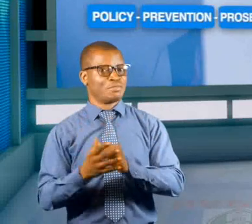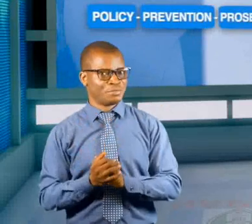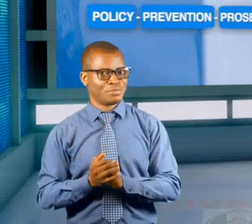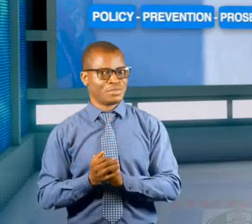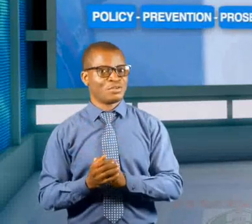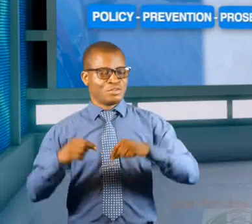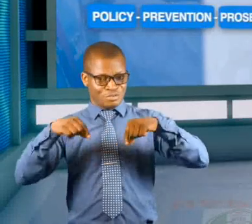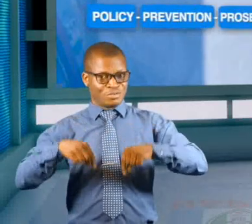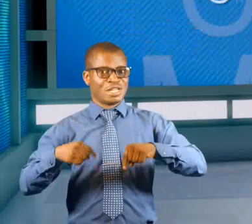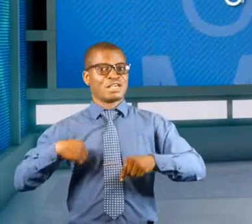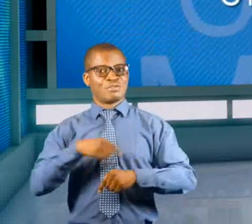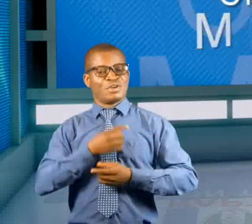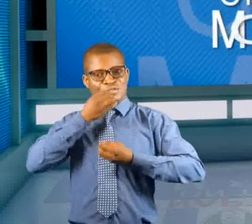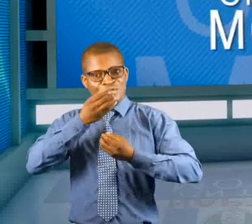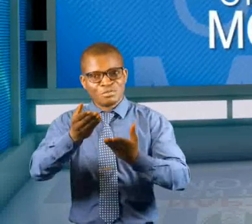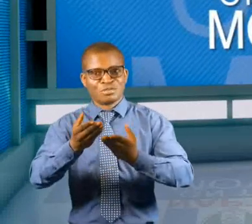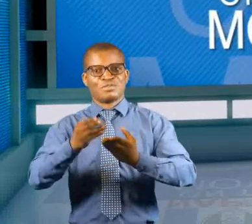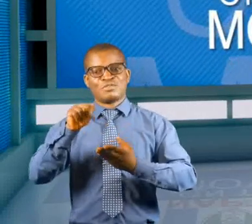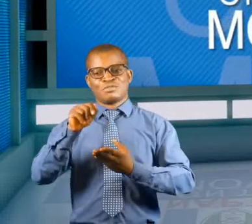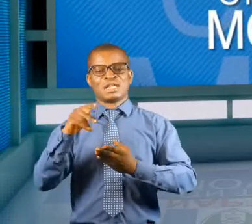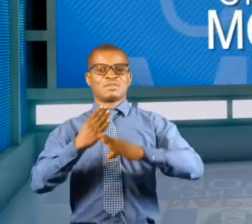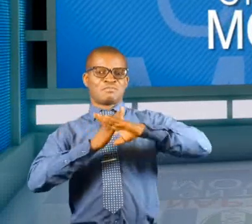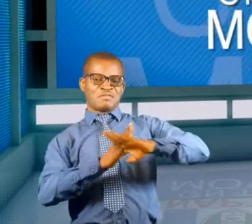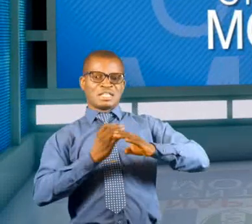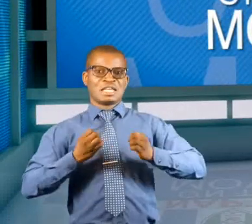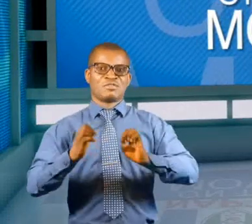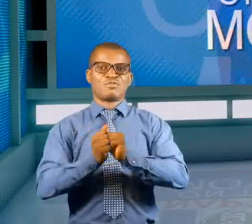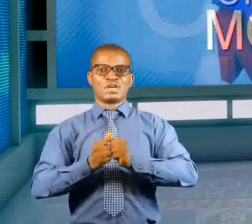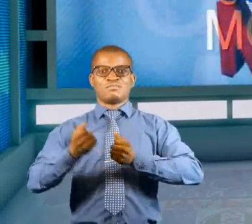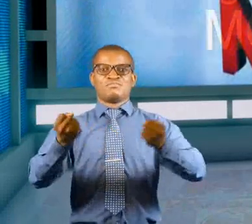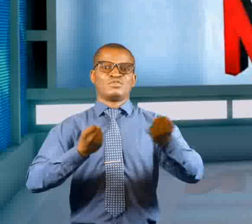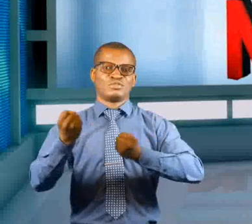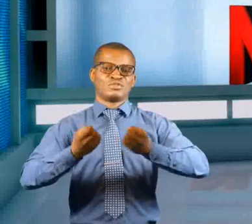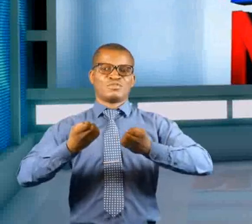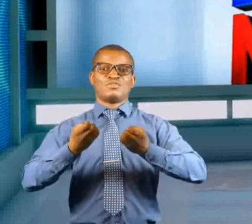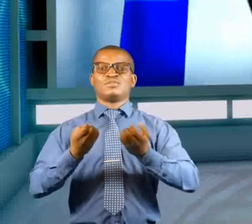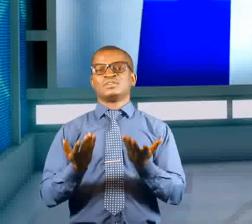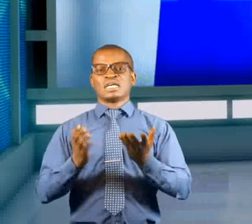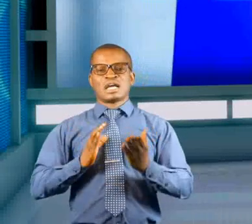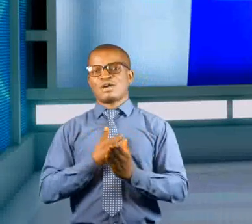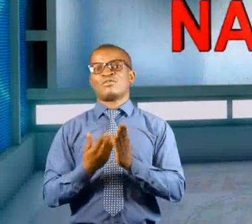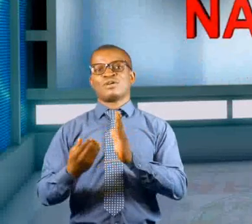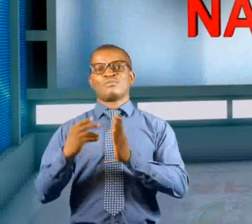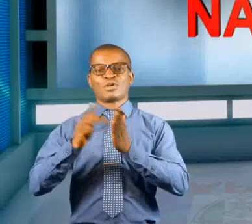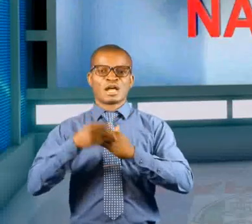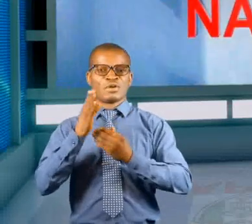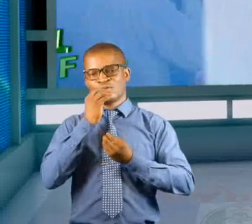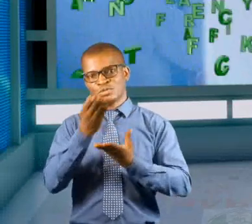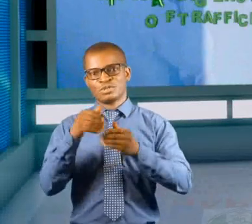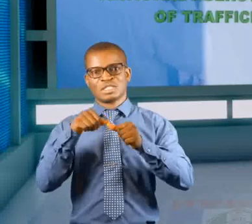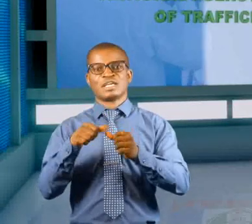public. On this episode, we'll bring you Naptip's preventive efforts with the road transport sector. Our feature will tell you